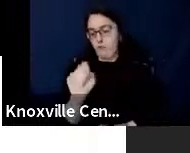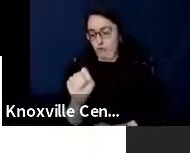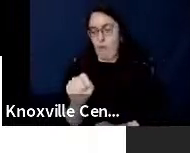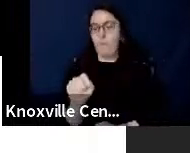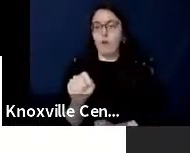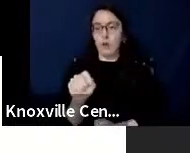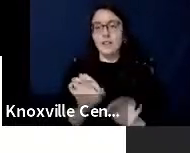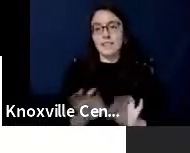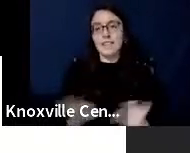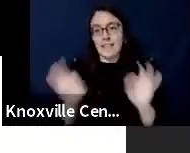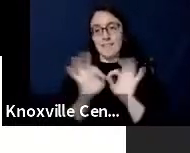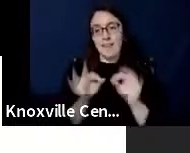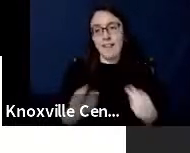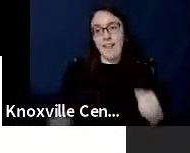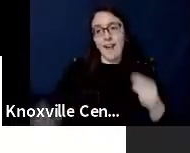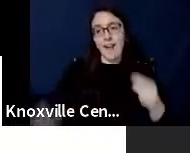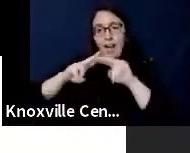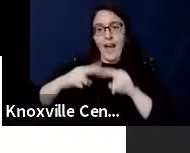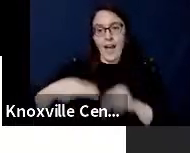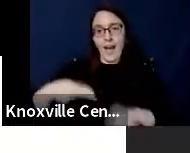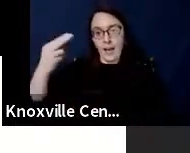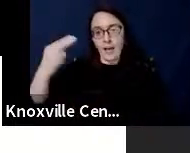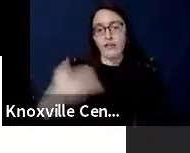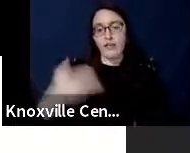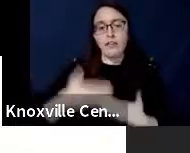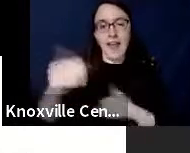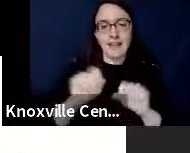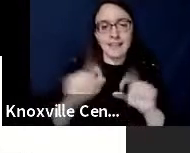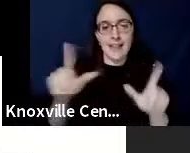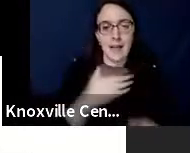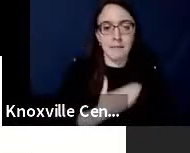higher. Next slide, please.